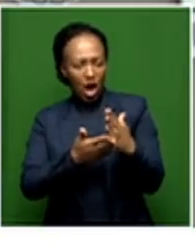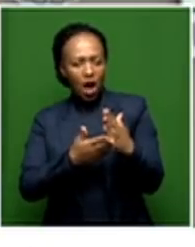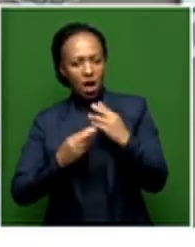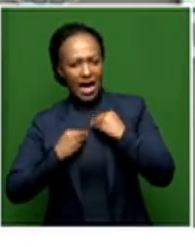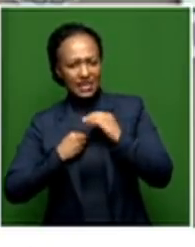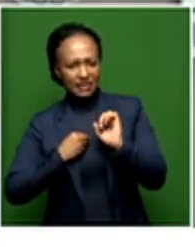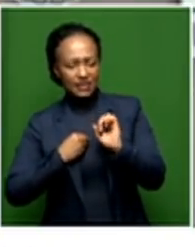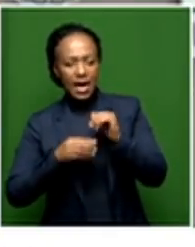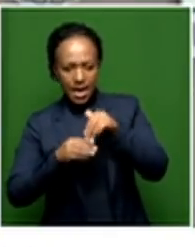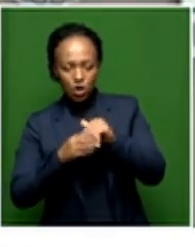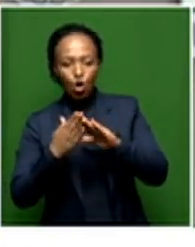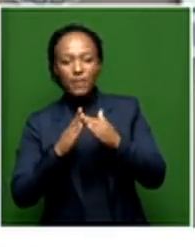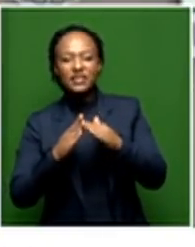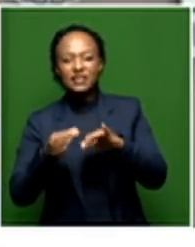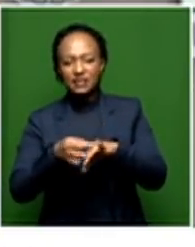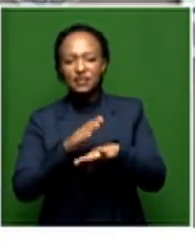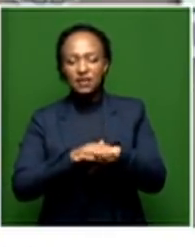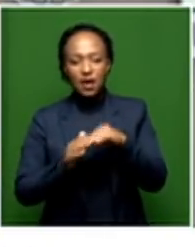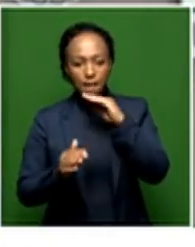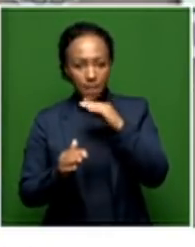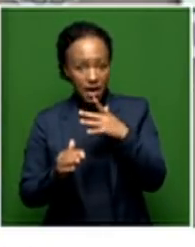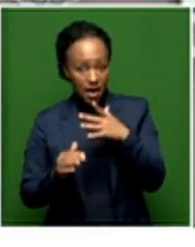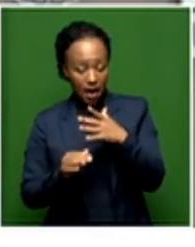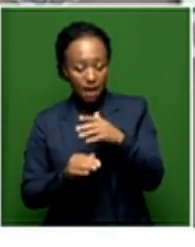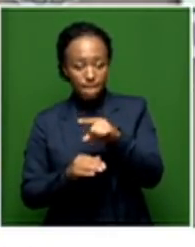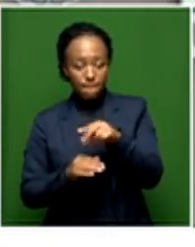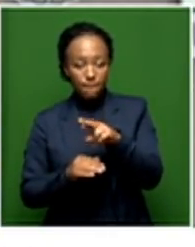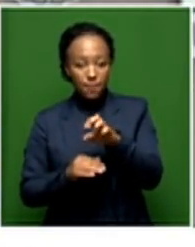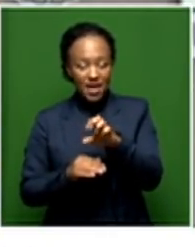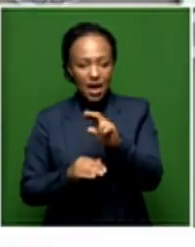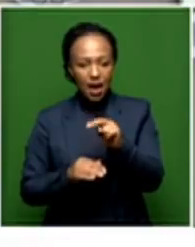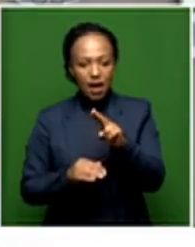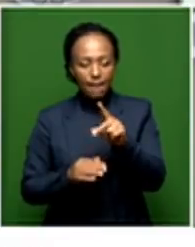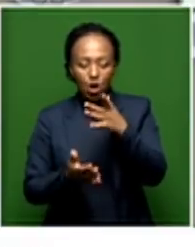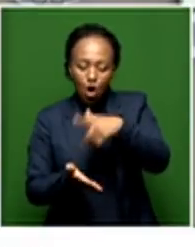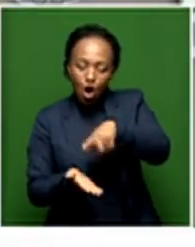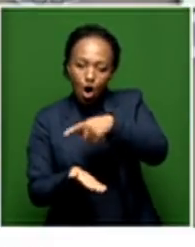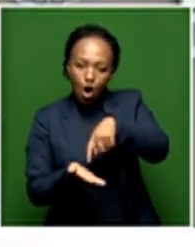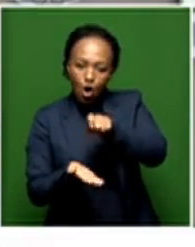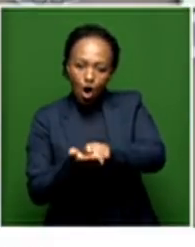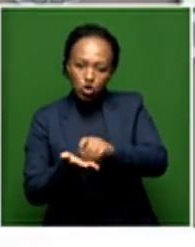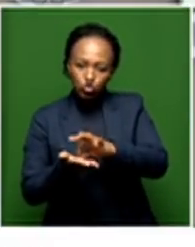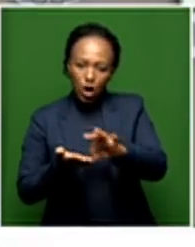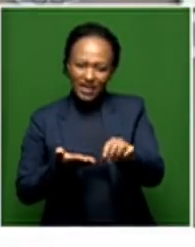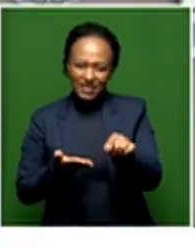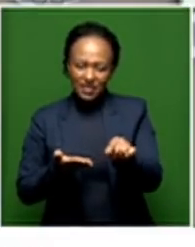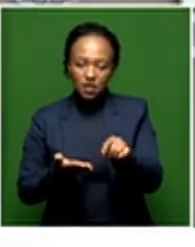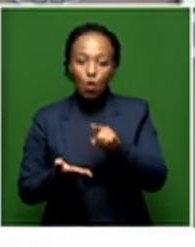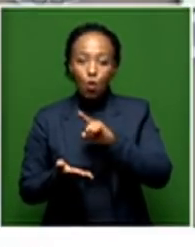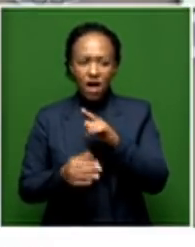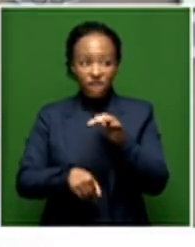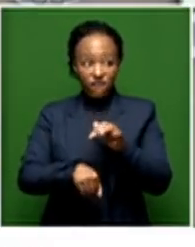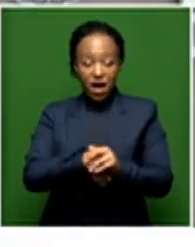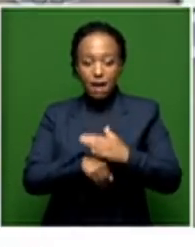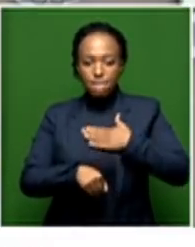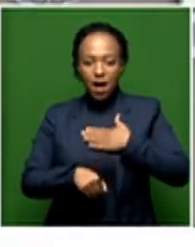prenup before the lobola negotiations? I'm asking because a friend of mine died after lobola